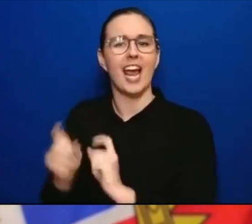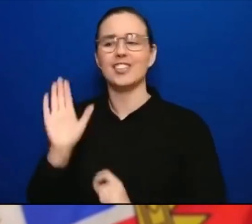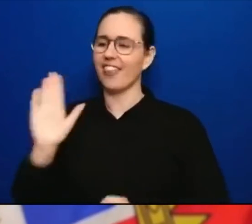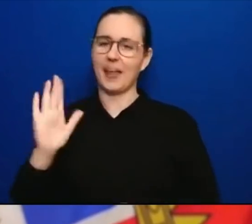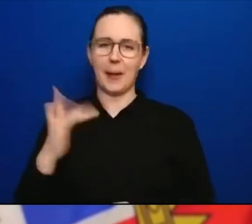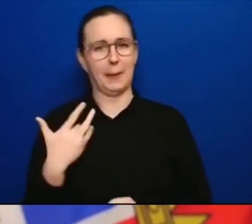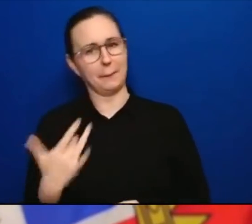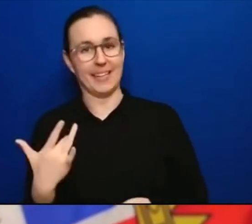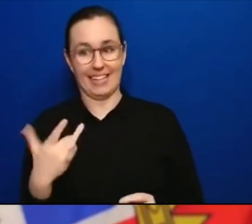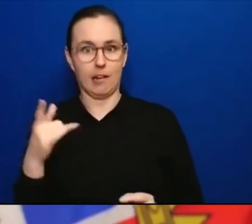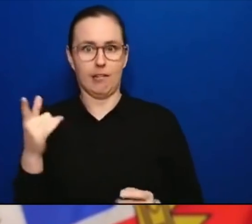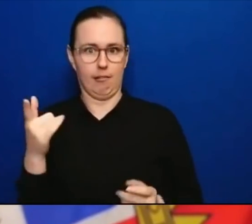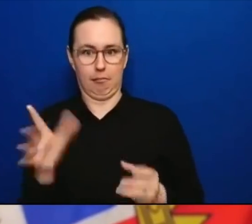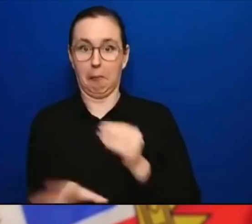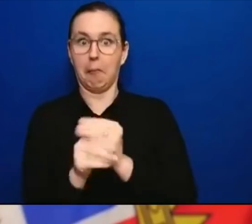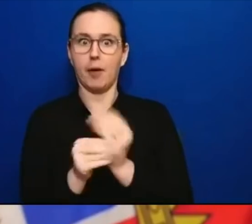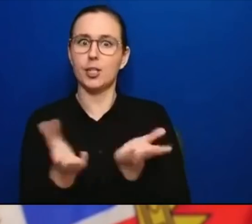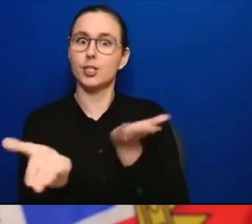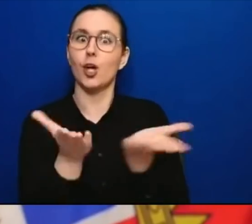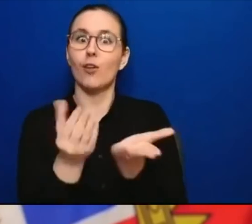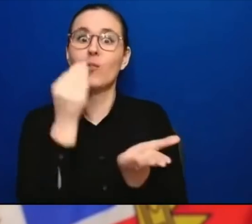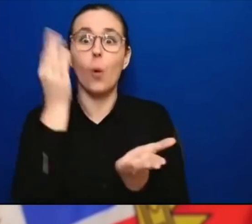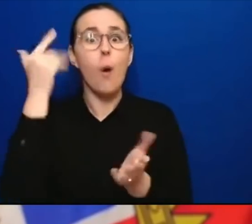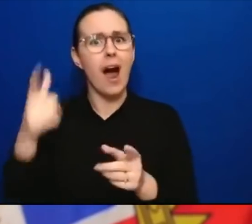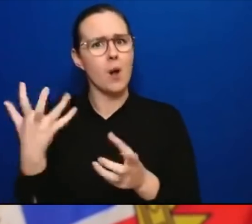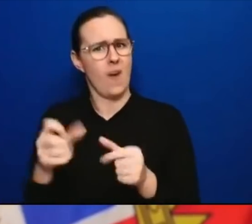or reorient their business to serve food.